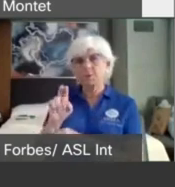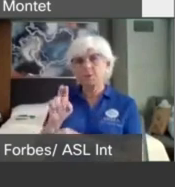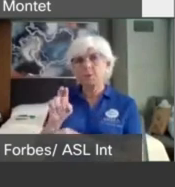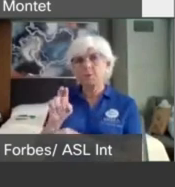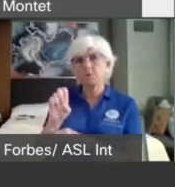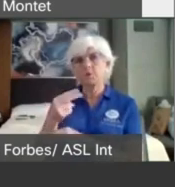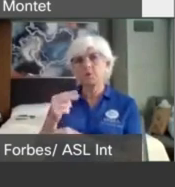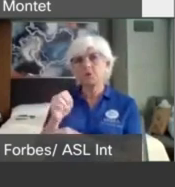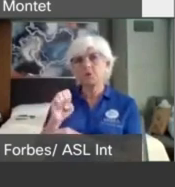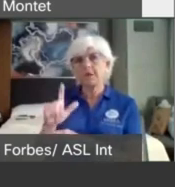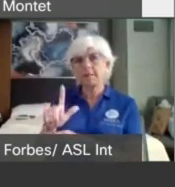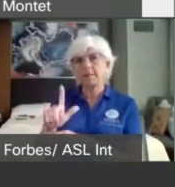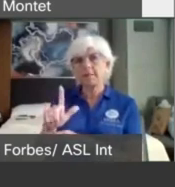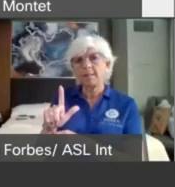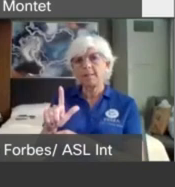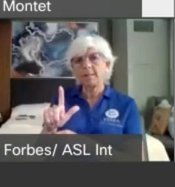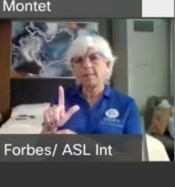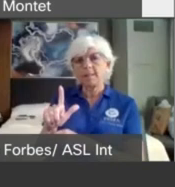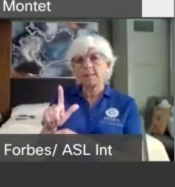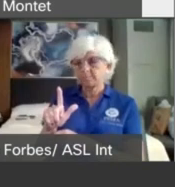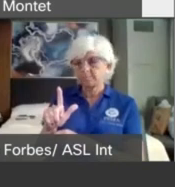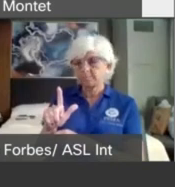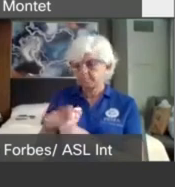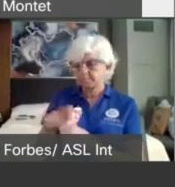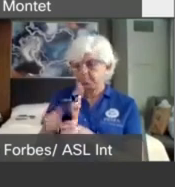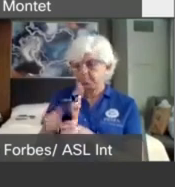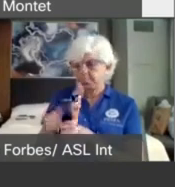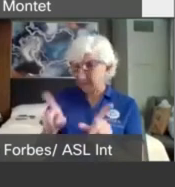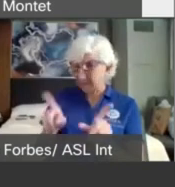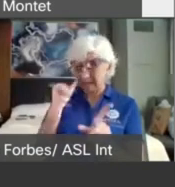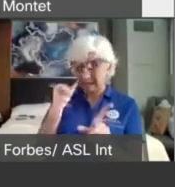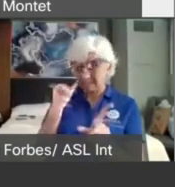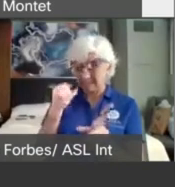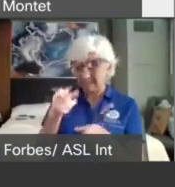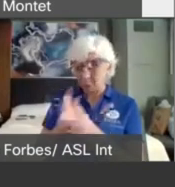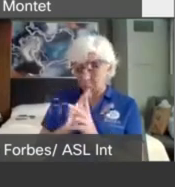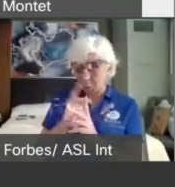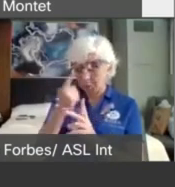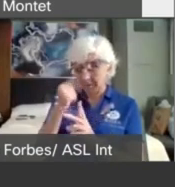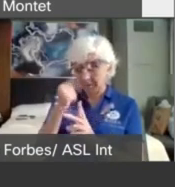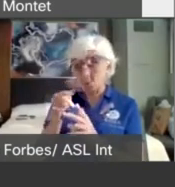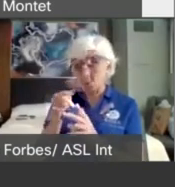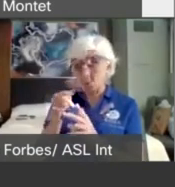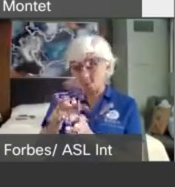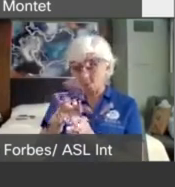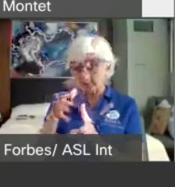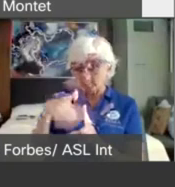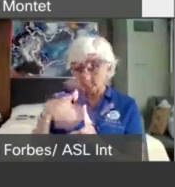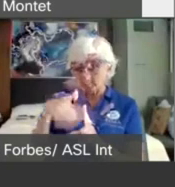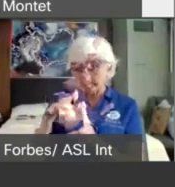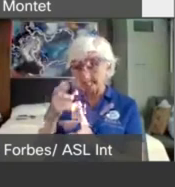if they're getting, does it make a difference if the loan is for rental property or any other property in terms of